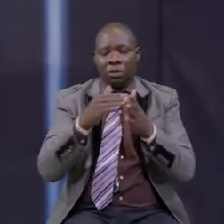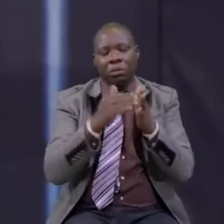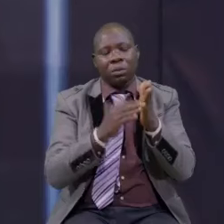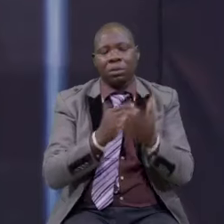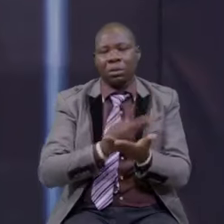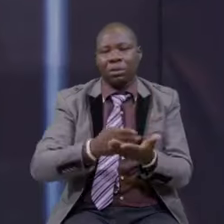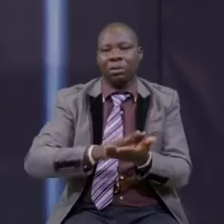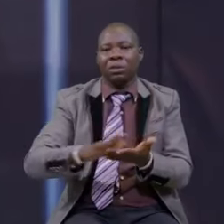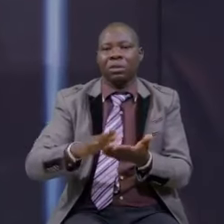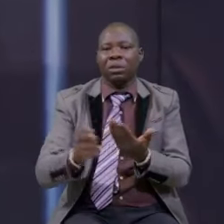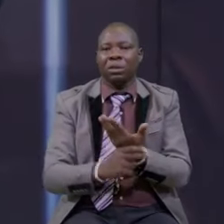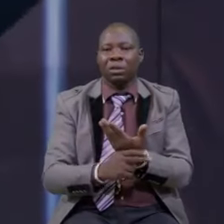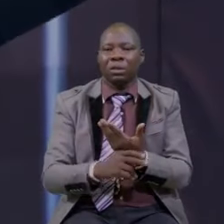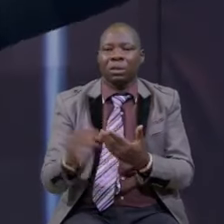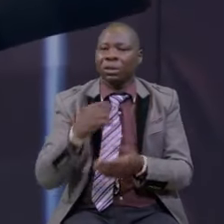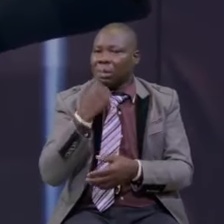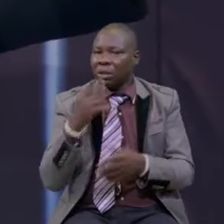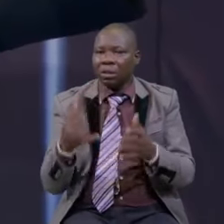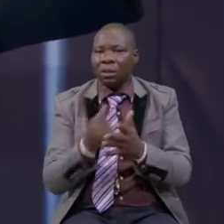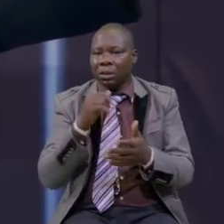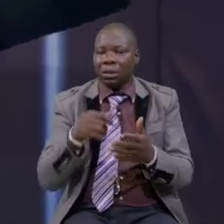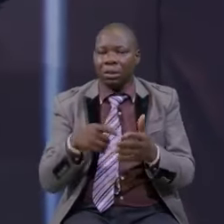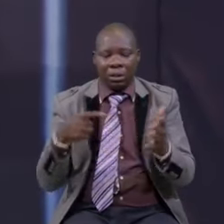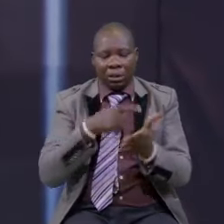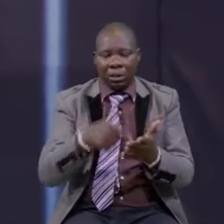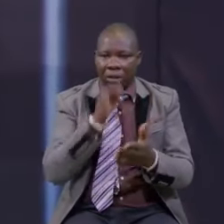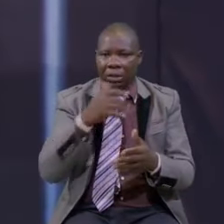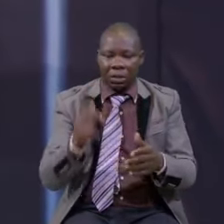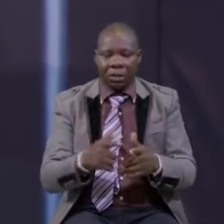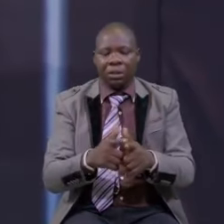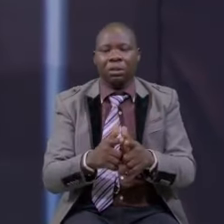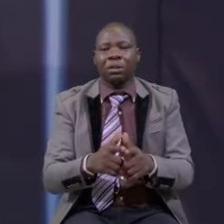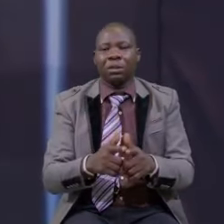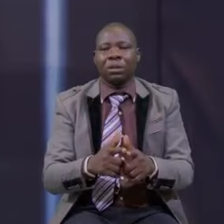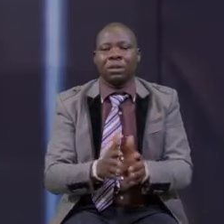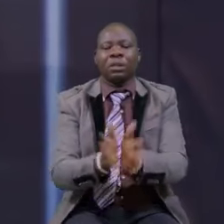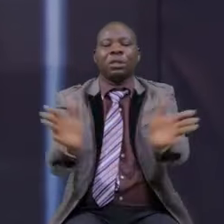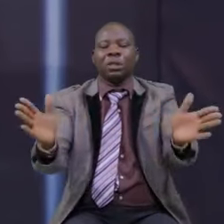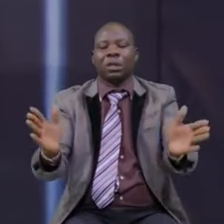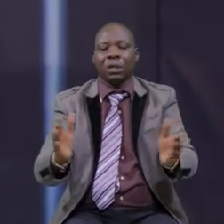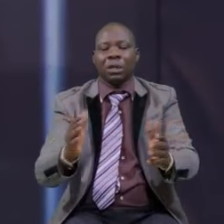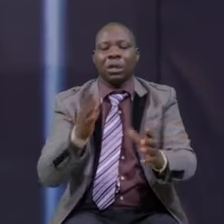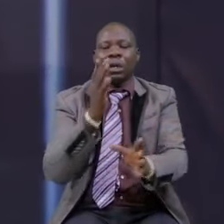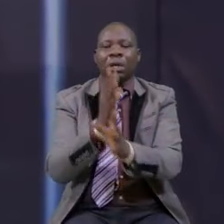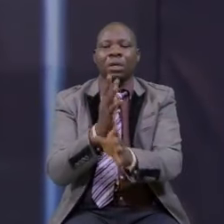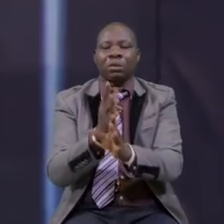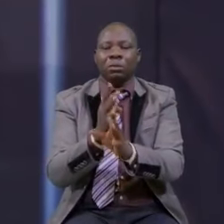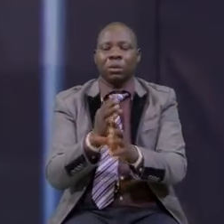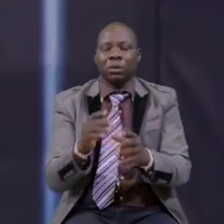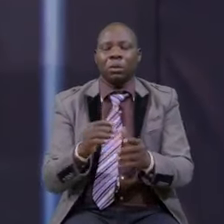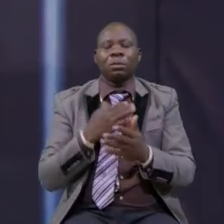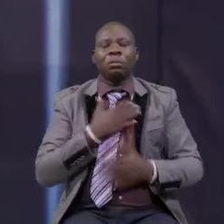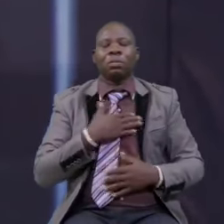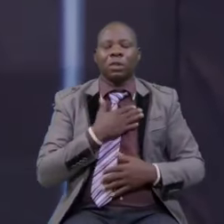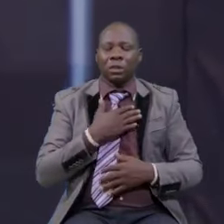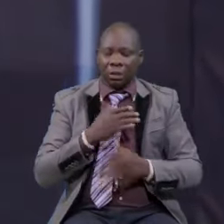now, this is a general assembly, so please reserve holiness for your